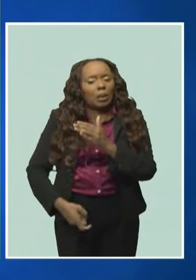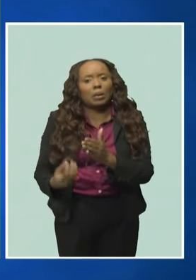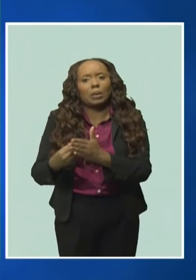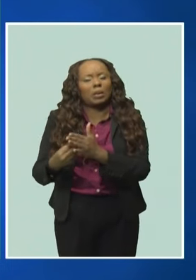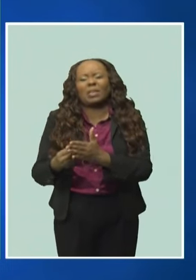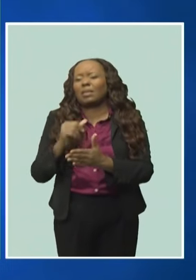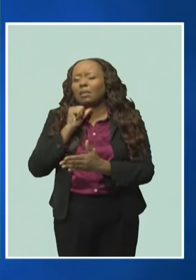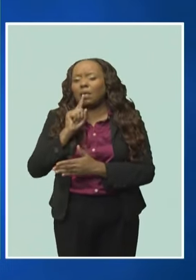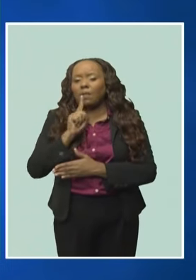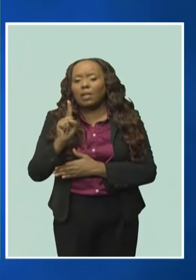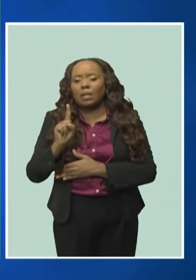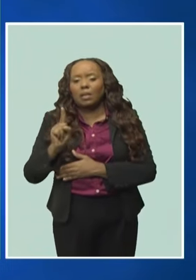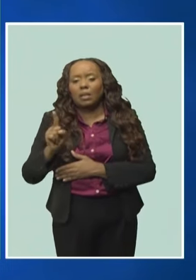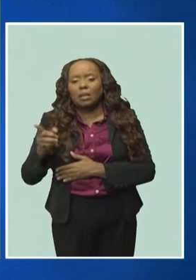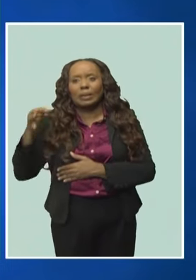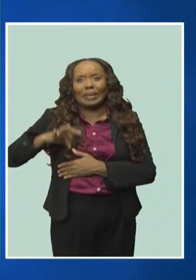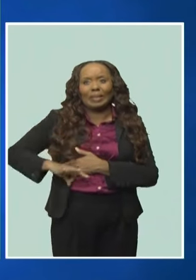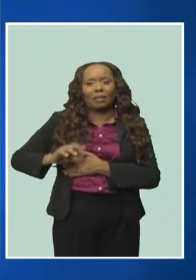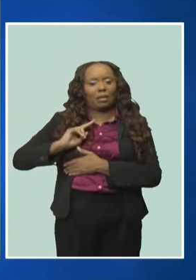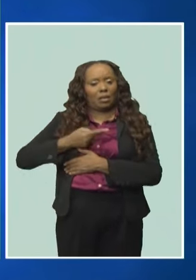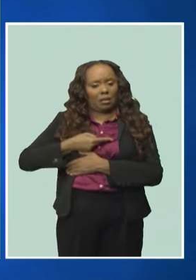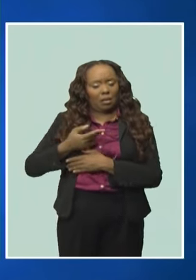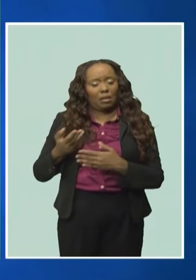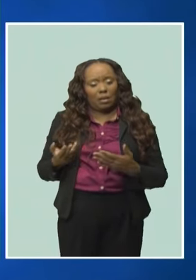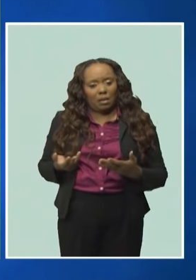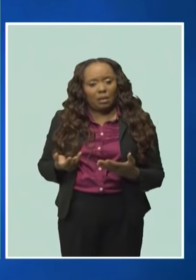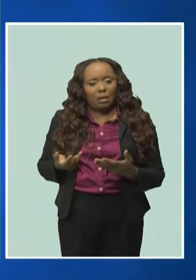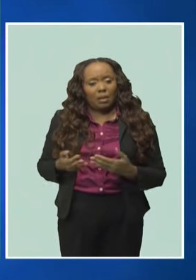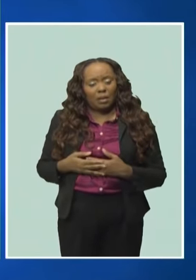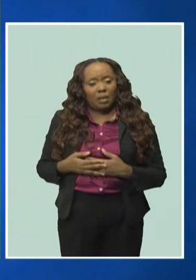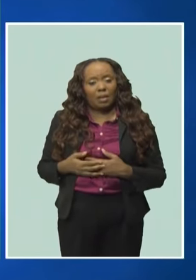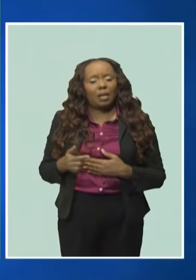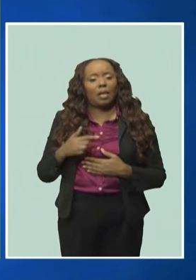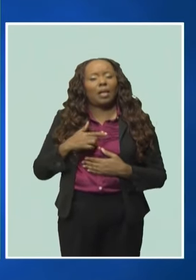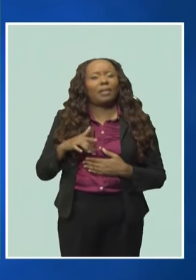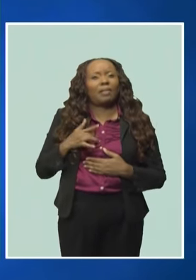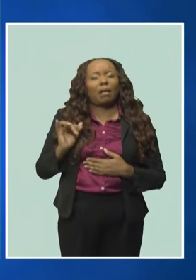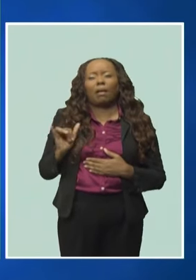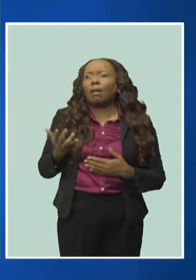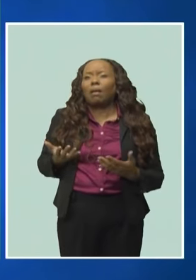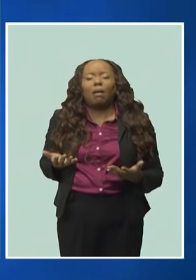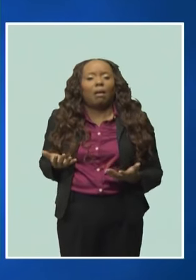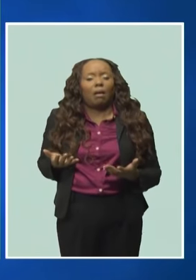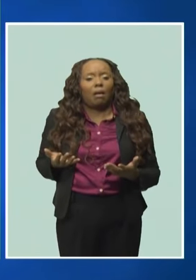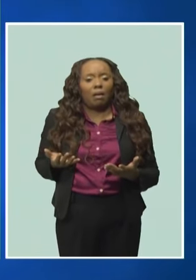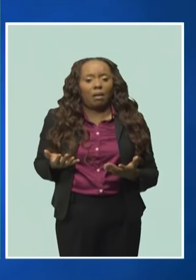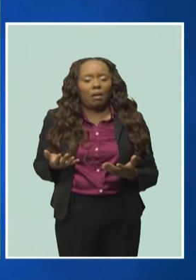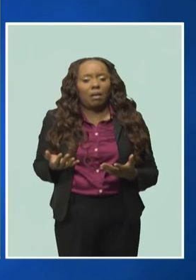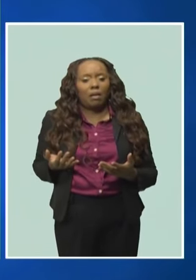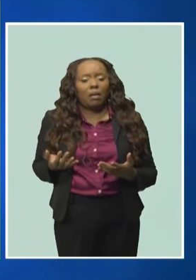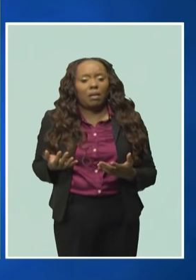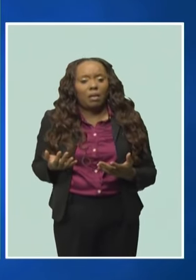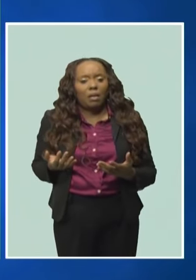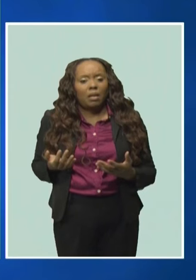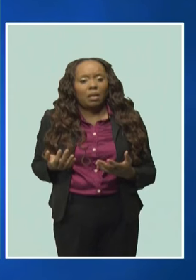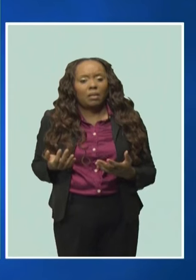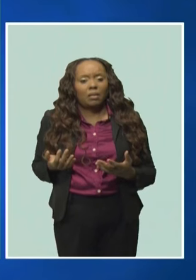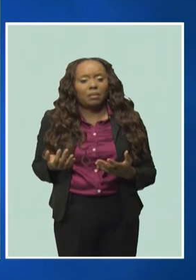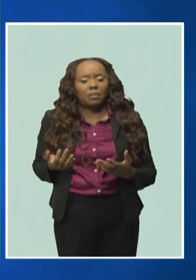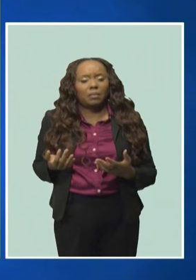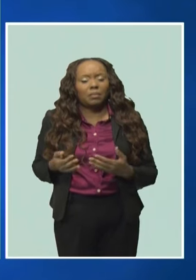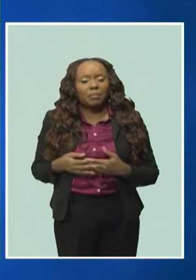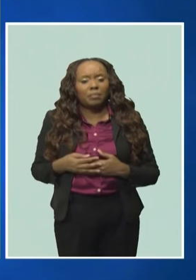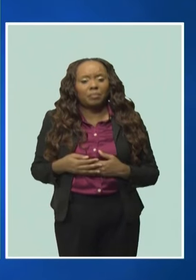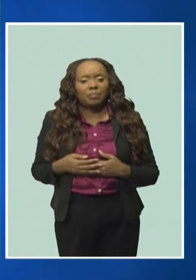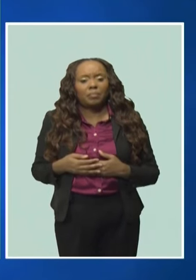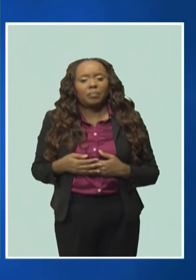way. So I feel that what we can do here is to have,